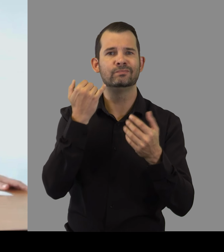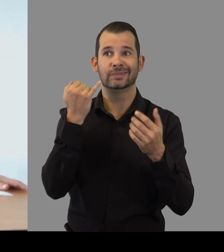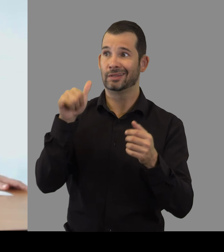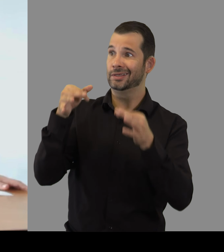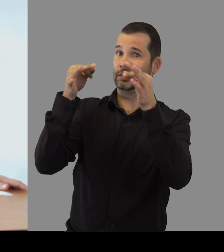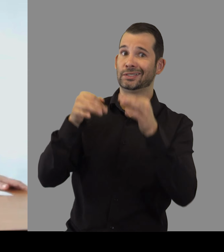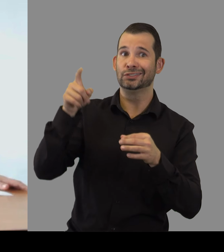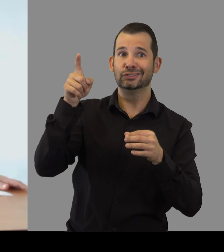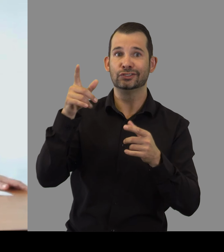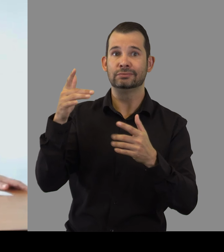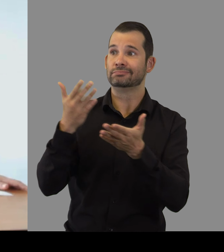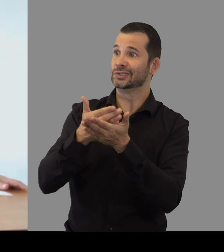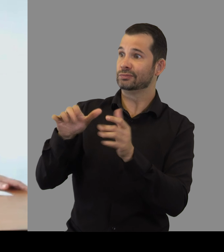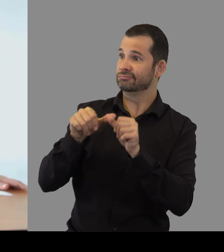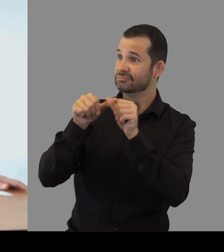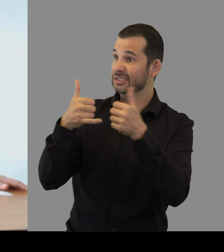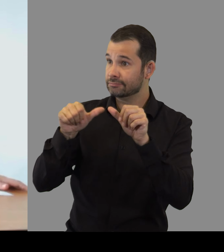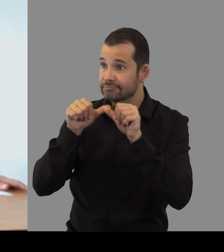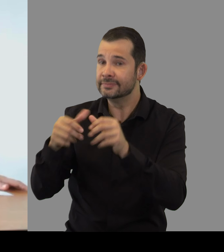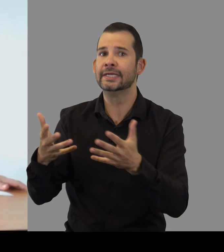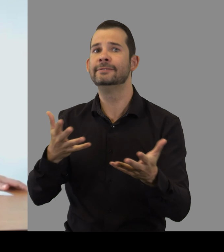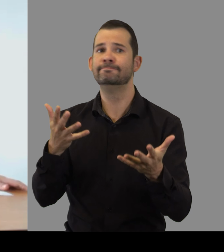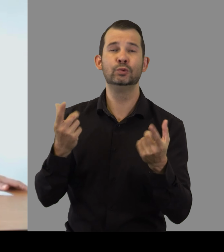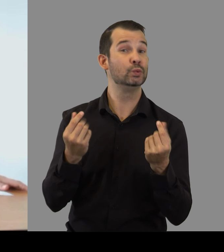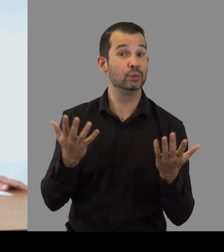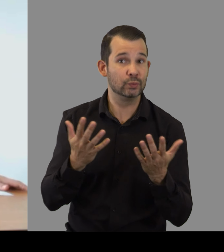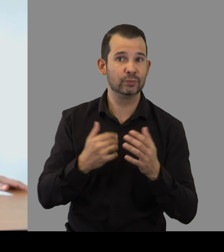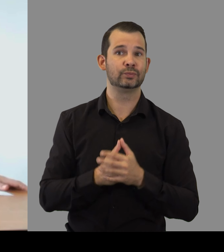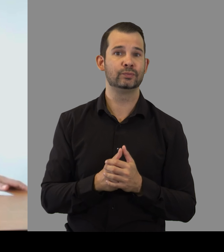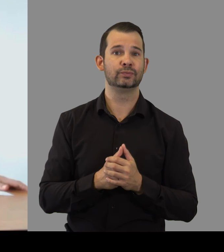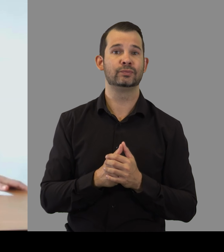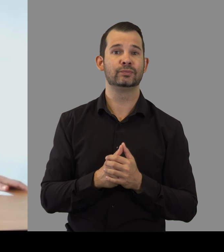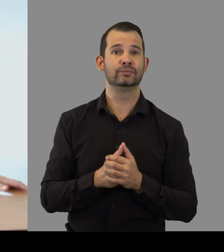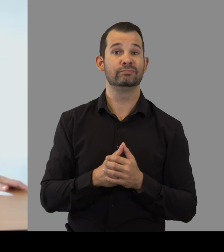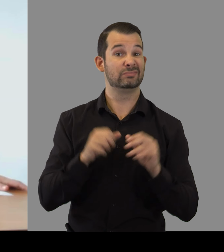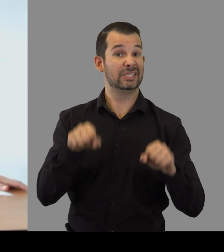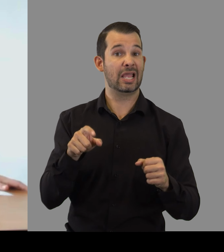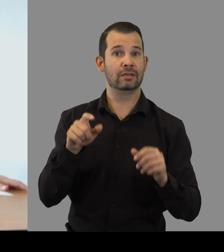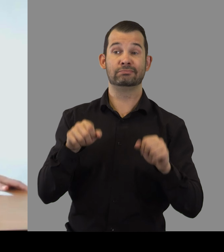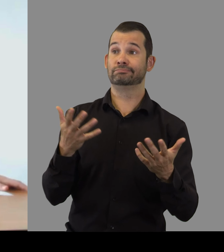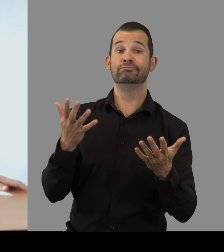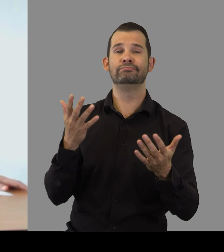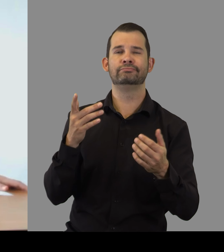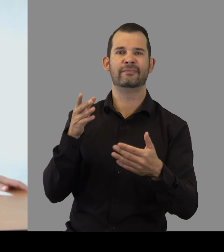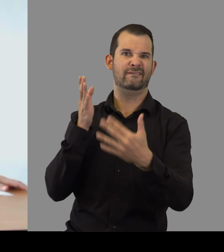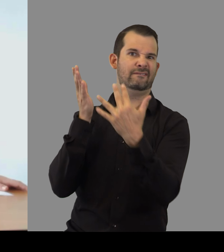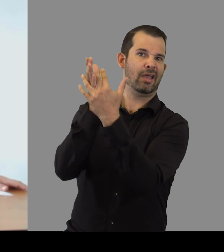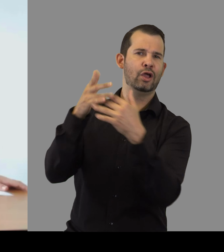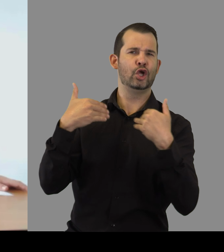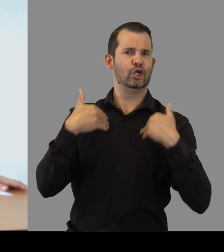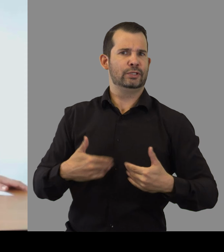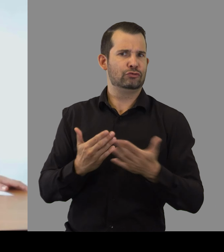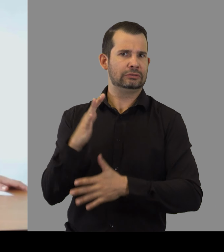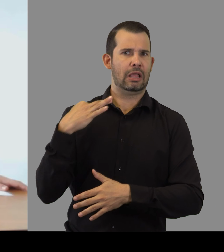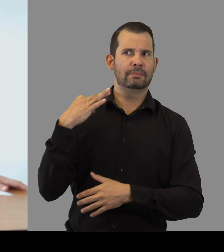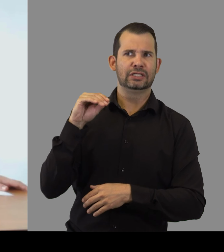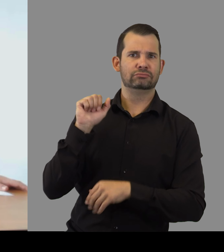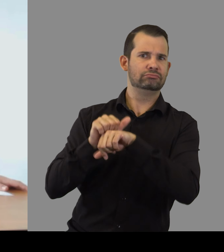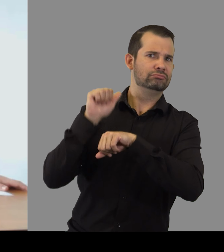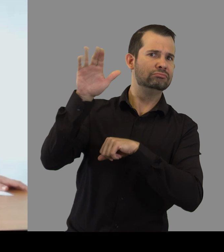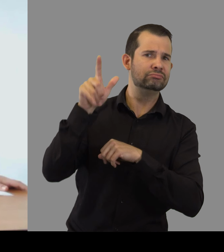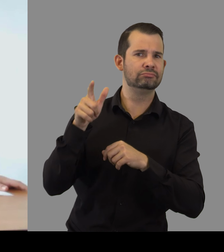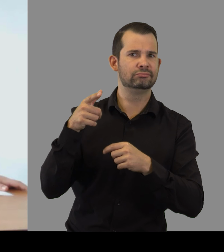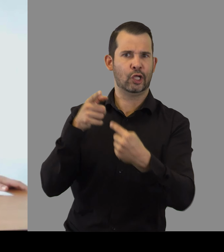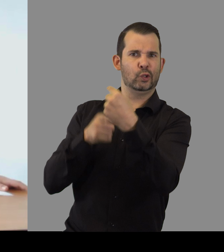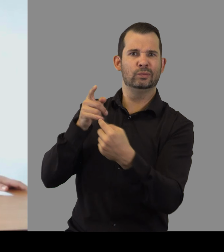be done once the decision to uphold the exclusion. And that is they can potentially file a human rights